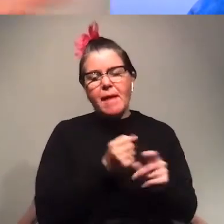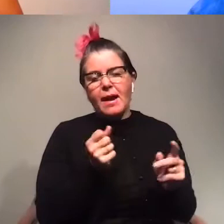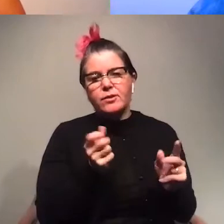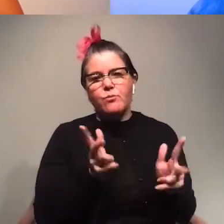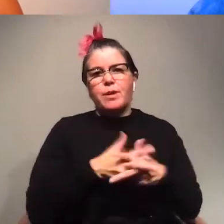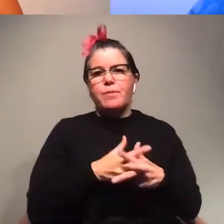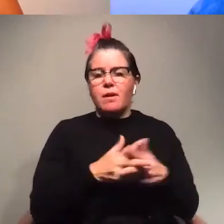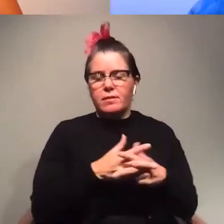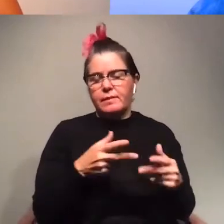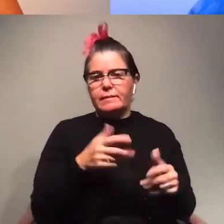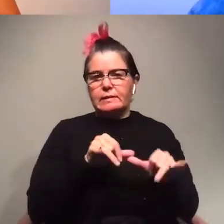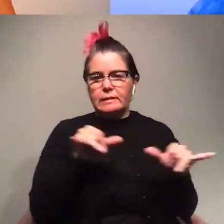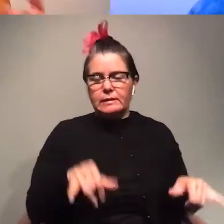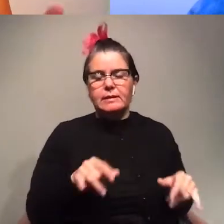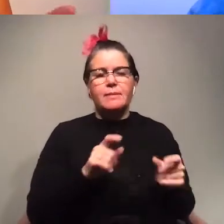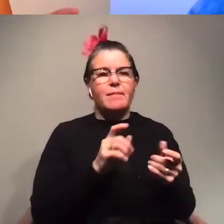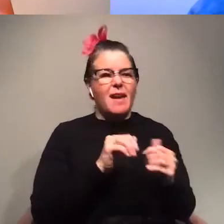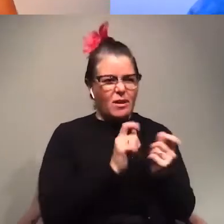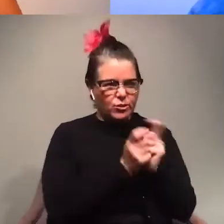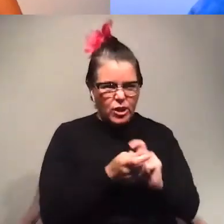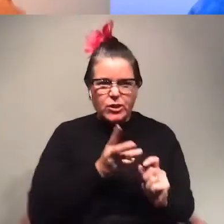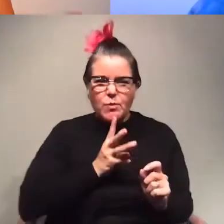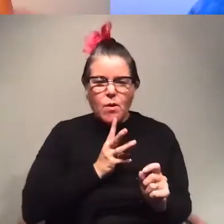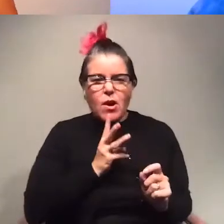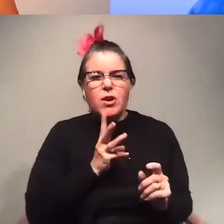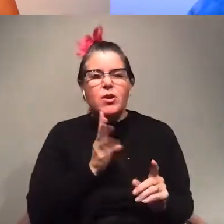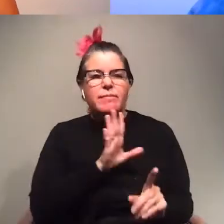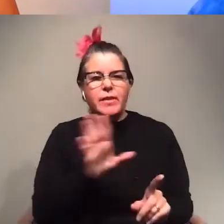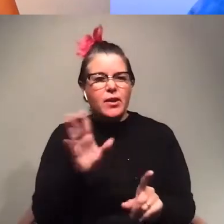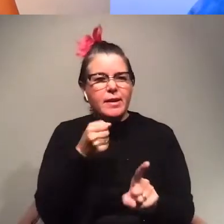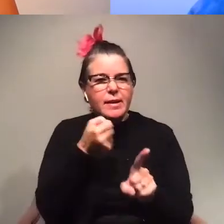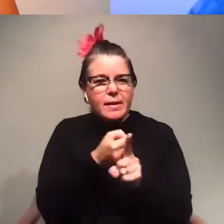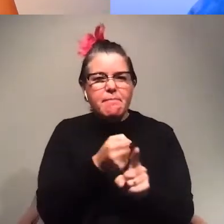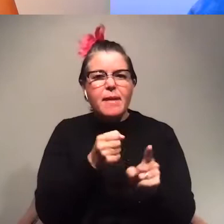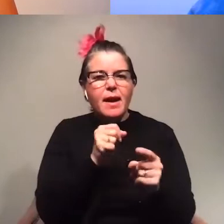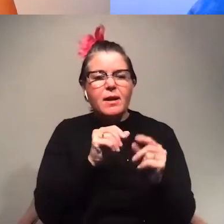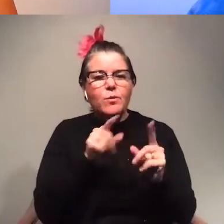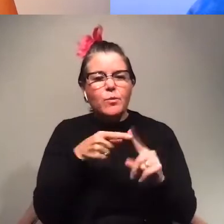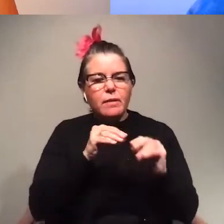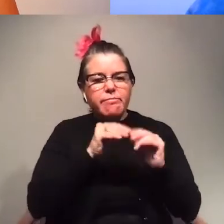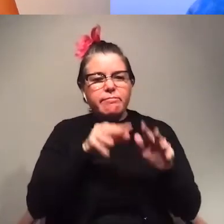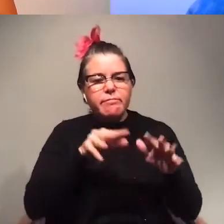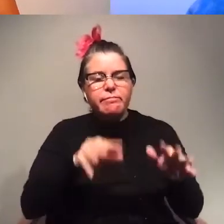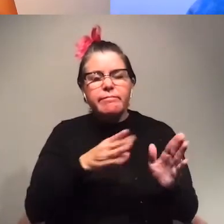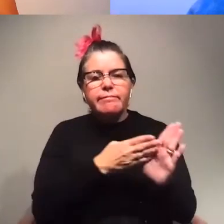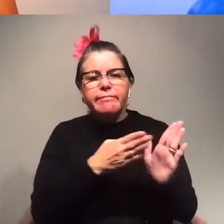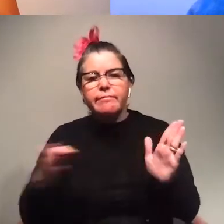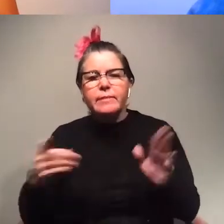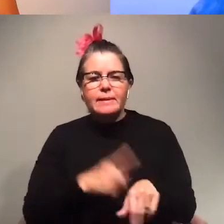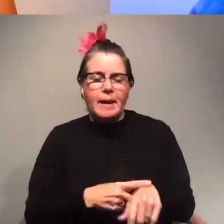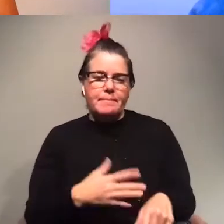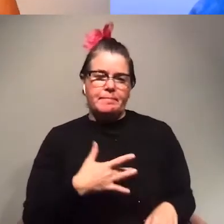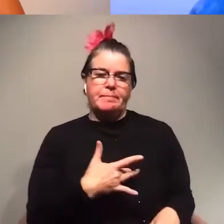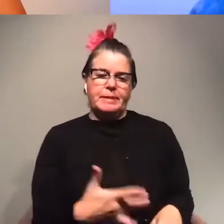can transform in water or just like the effect or how much is being released over time. So that's what I mostly do